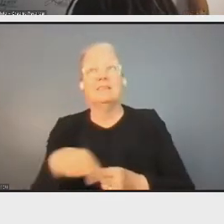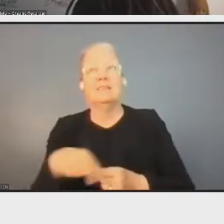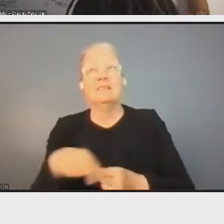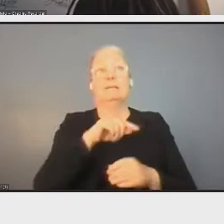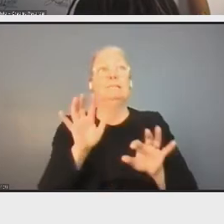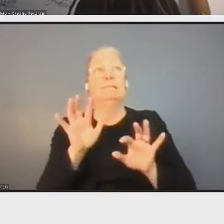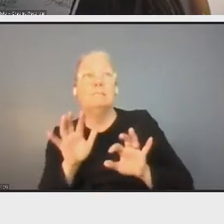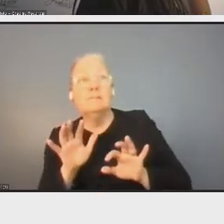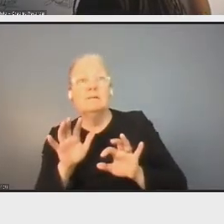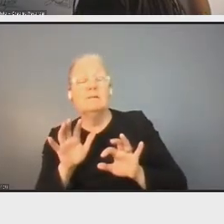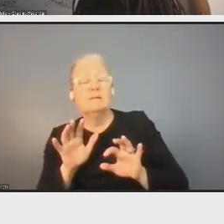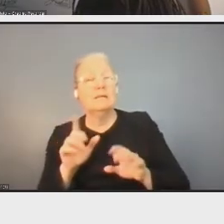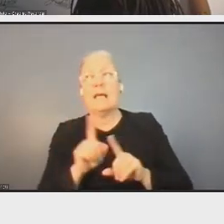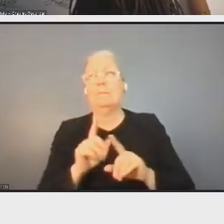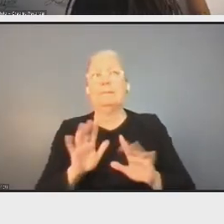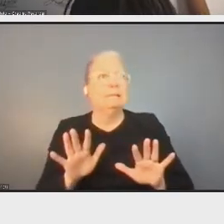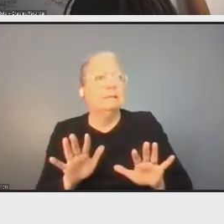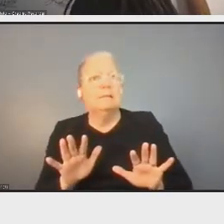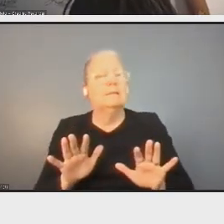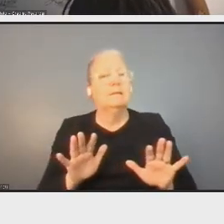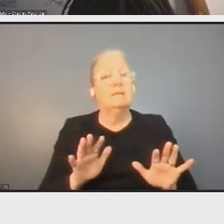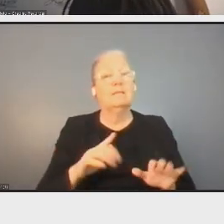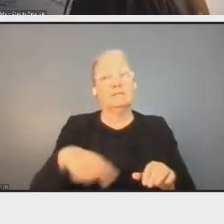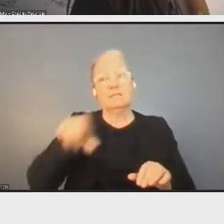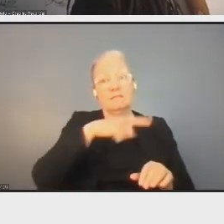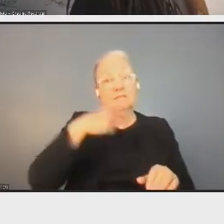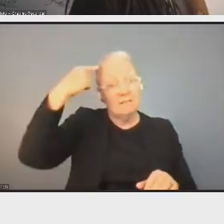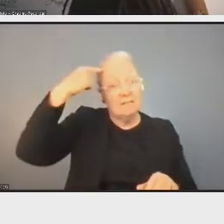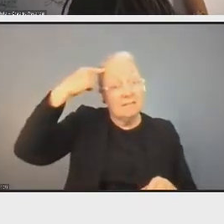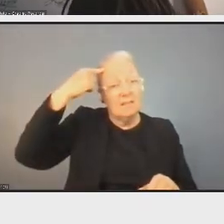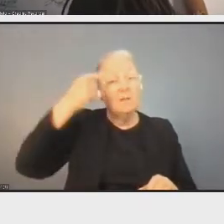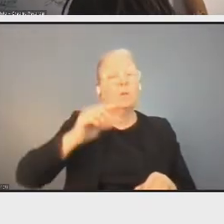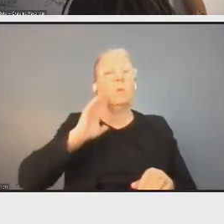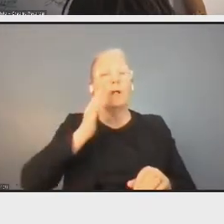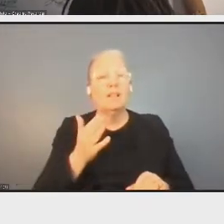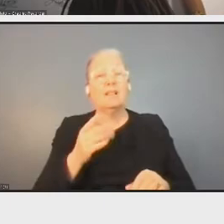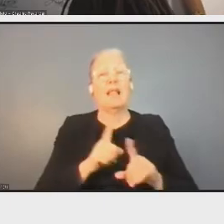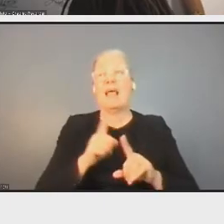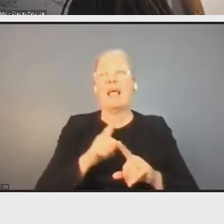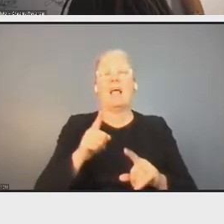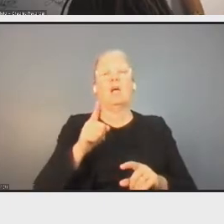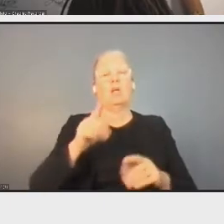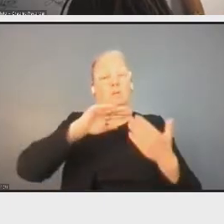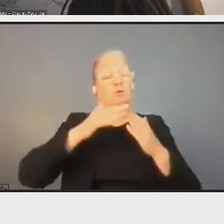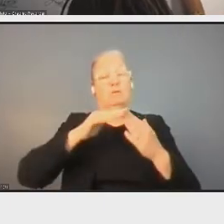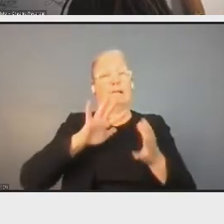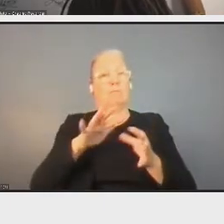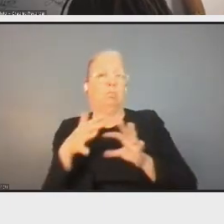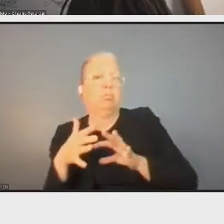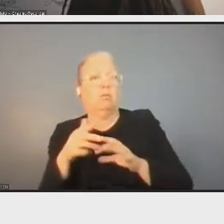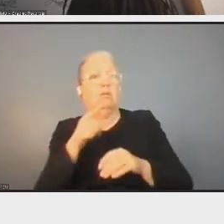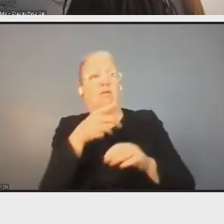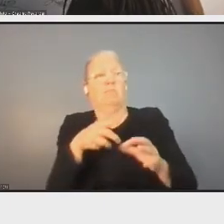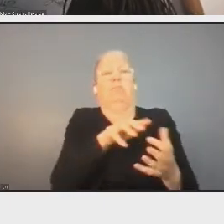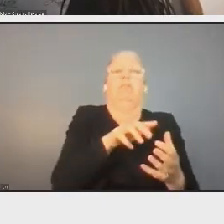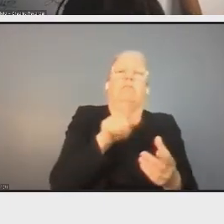that, you know, something like that would almost cripple our societies, right? So we really need to do